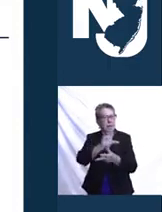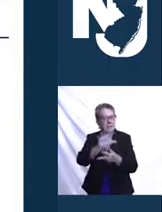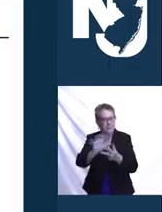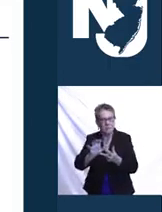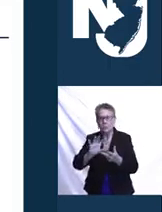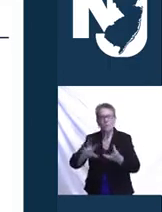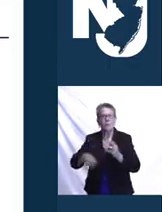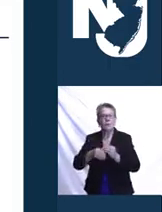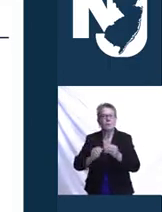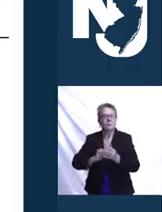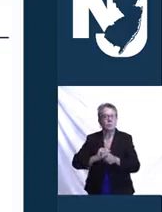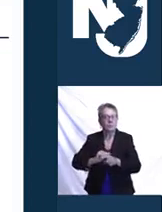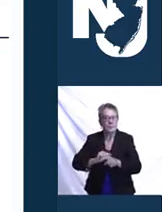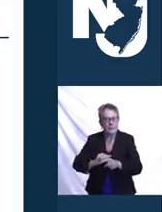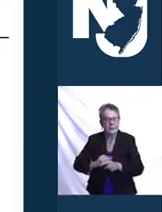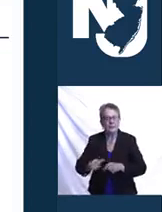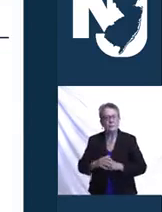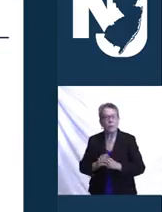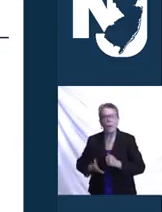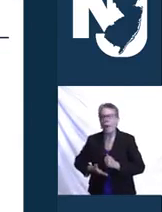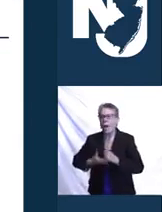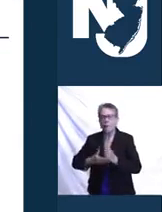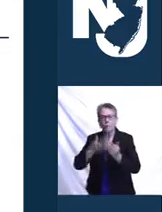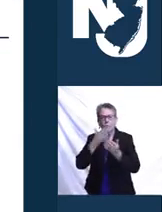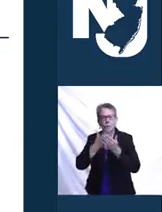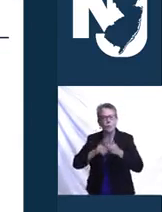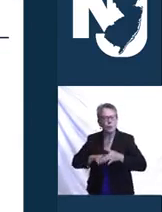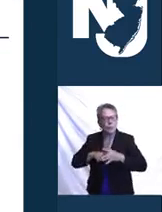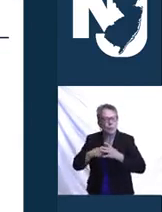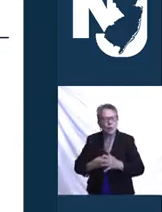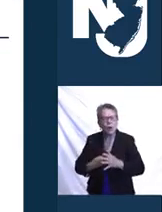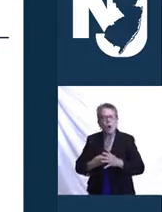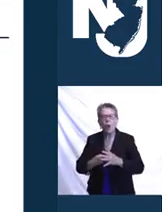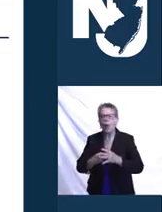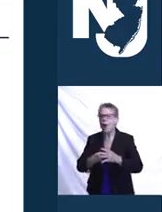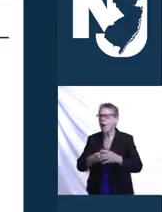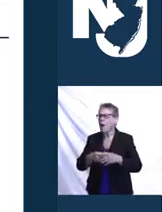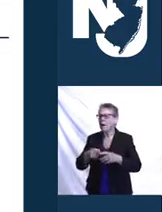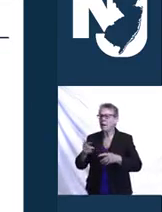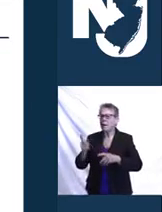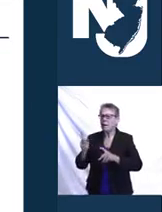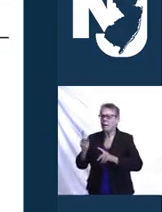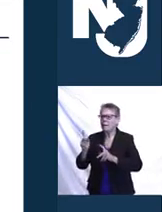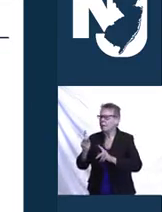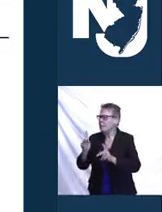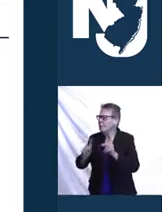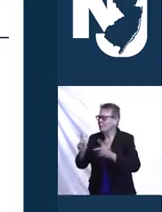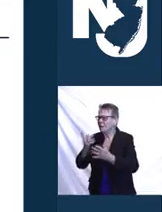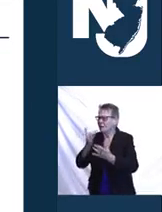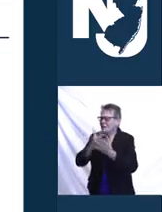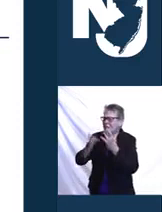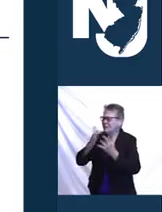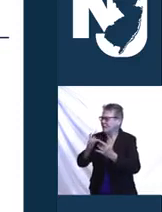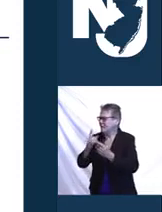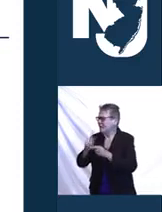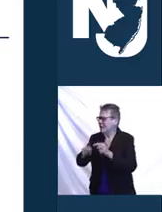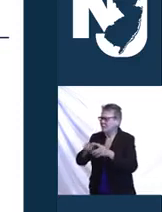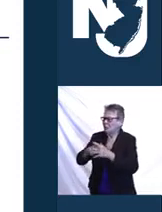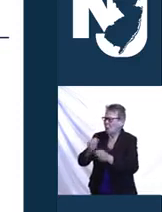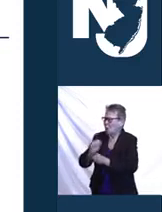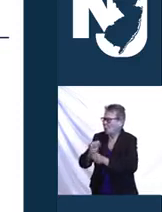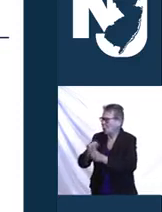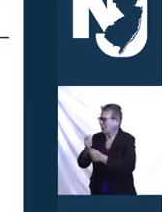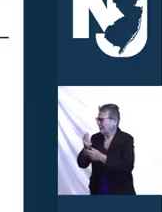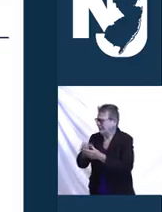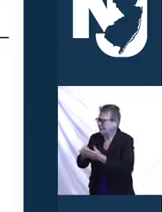looking for work with businesses looking for new employees. And I had the opportunity last week to catch up with Peter to thank him